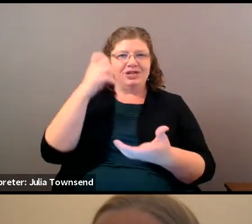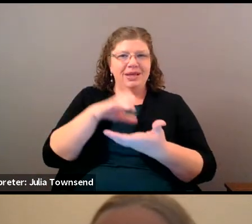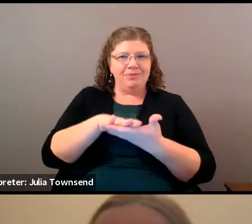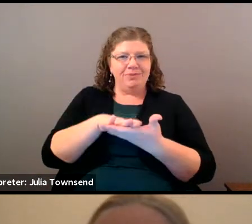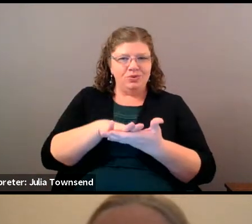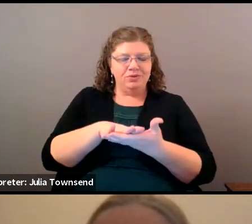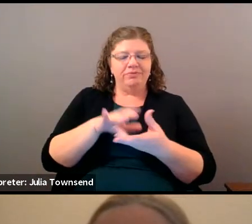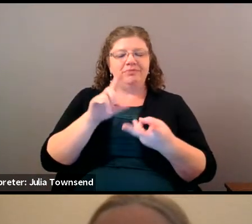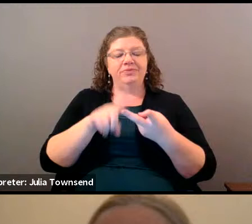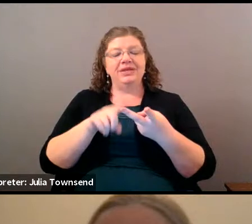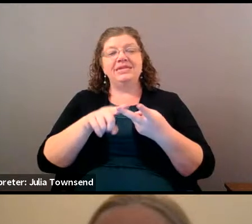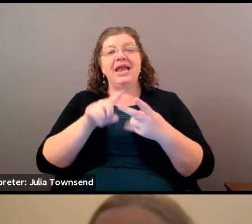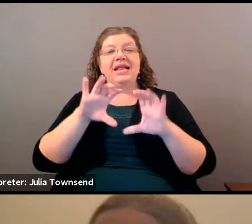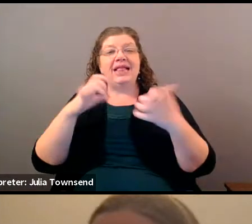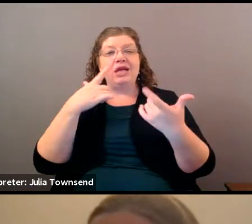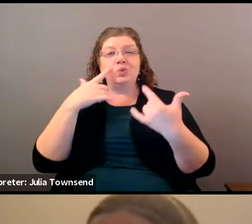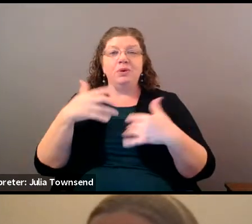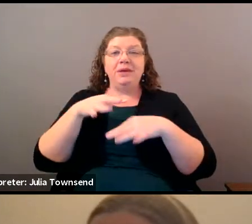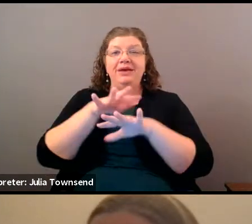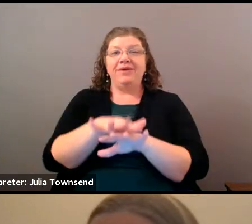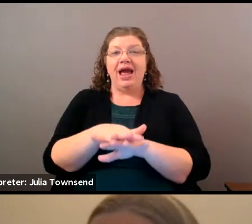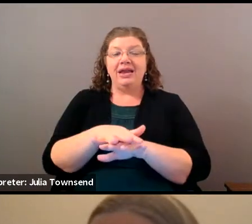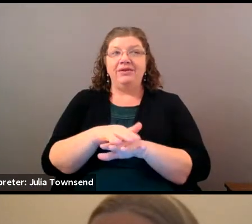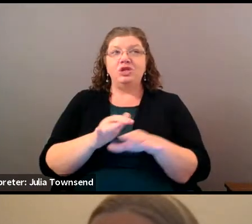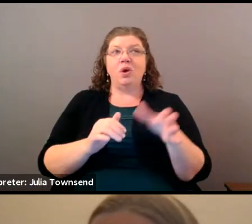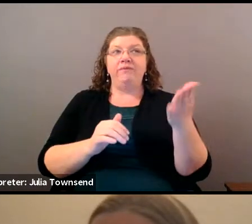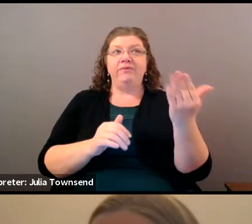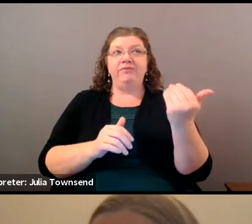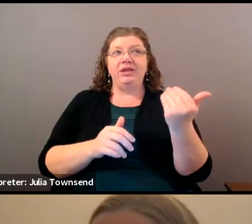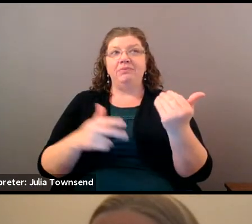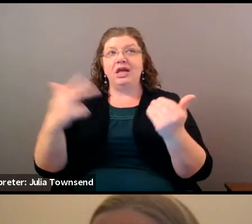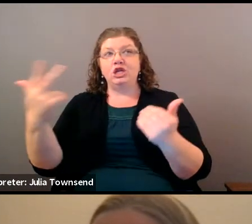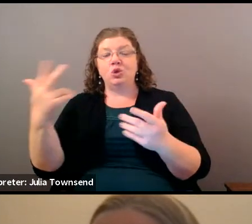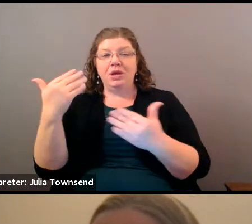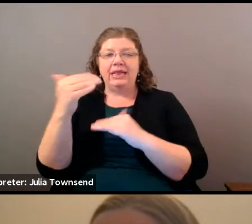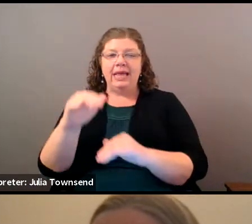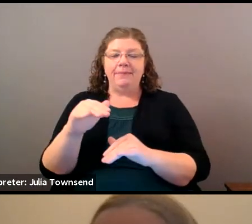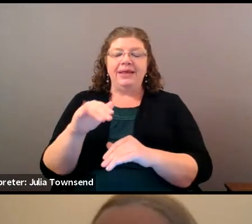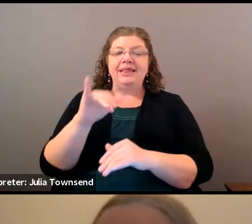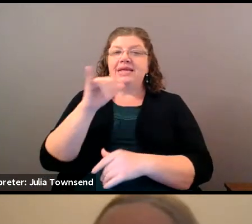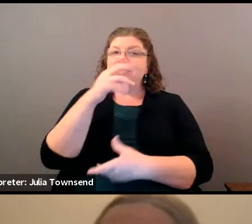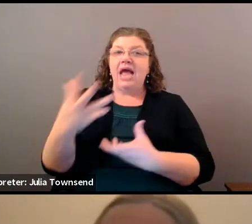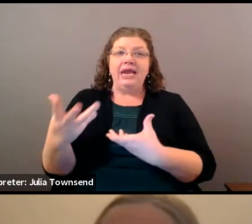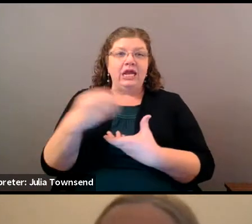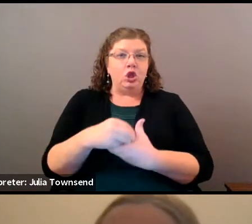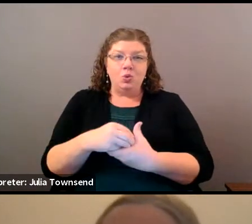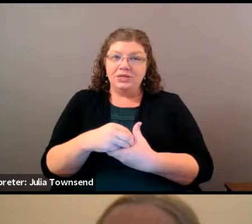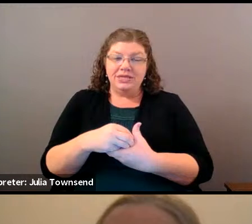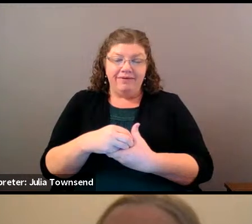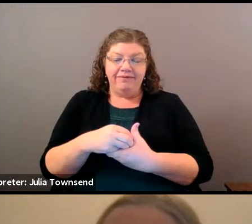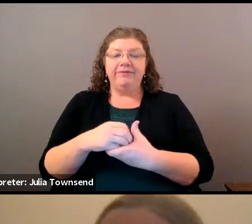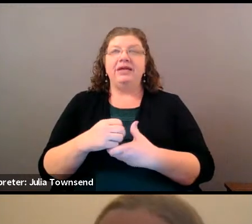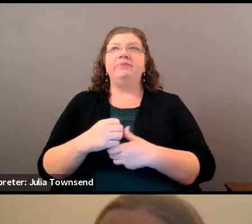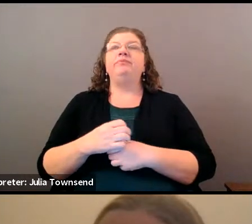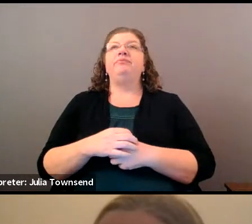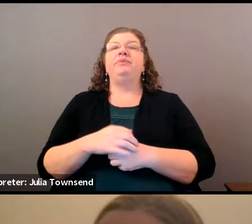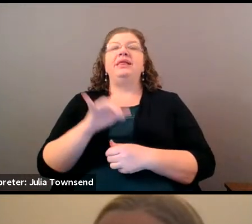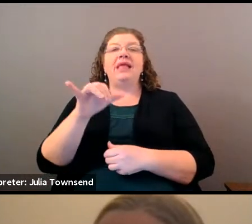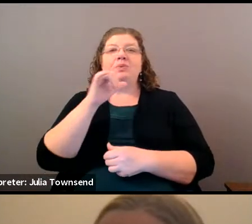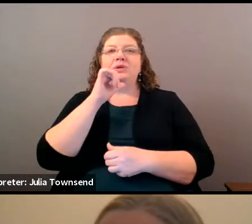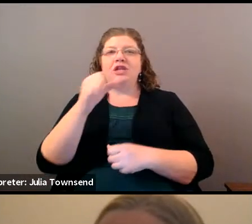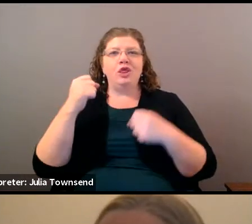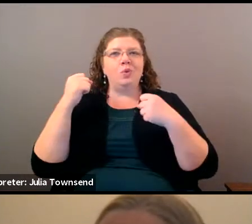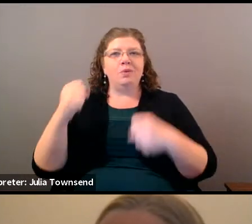classes would be combined to get a 15+3 limit. This is not inclusive. This was not the robust